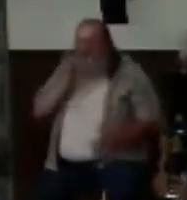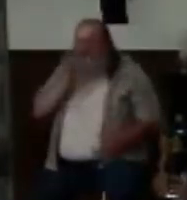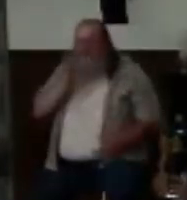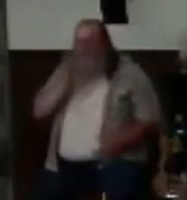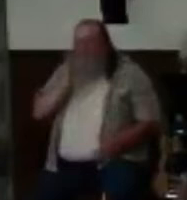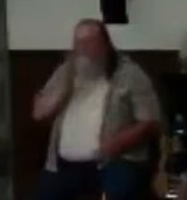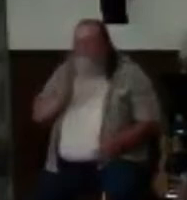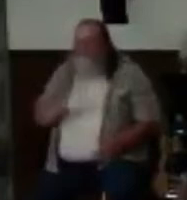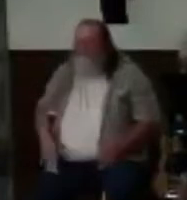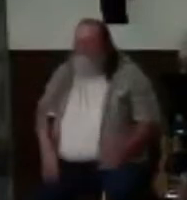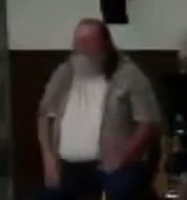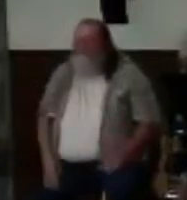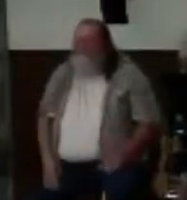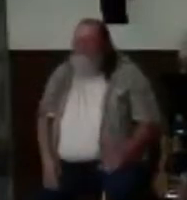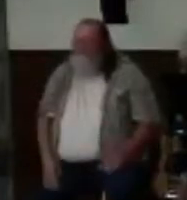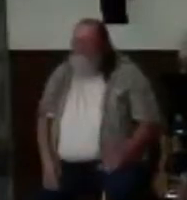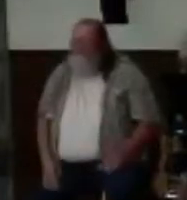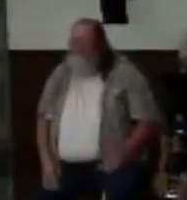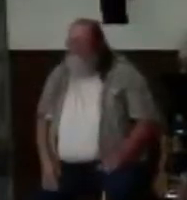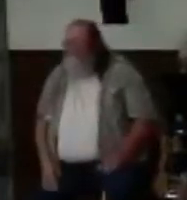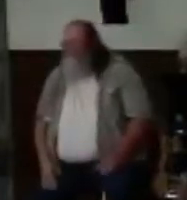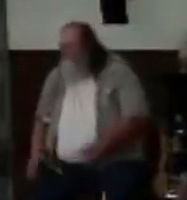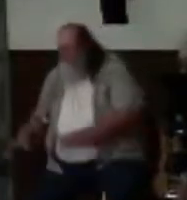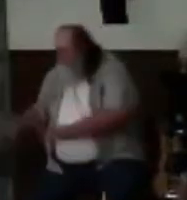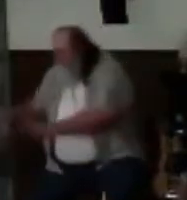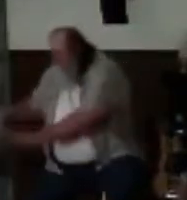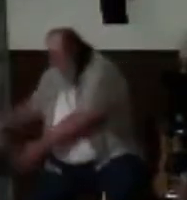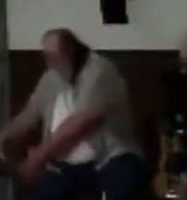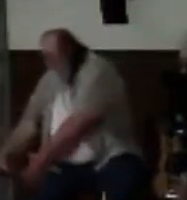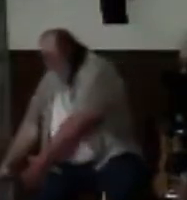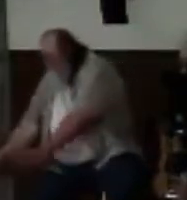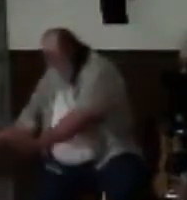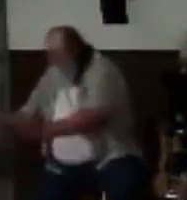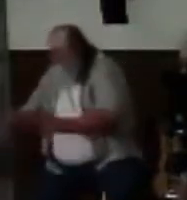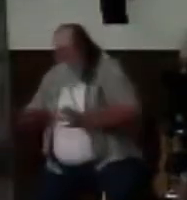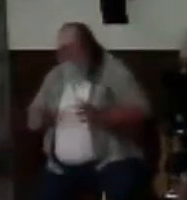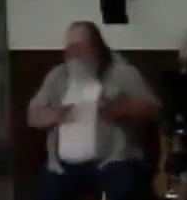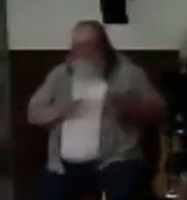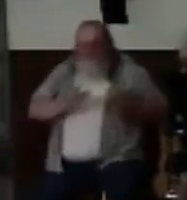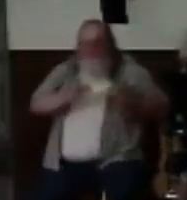back to the people and pour it out over them.